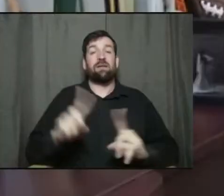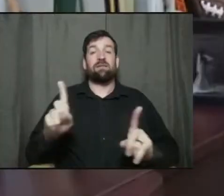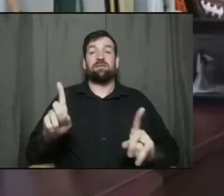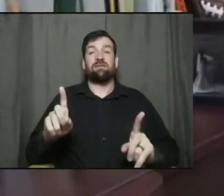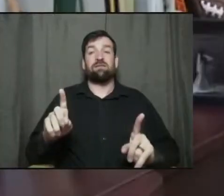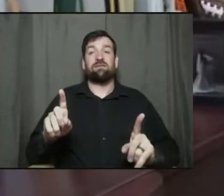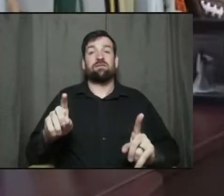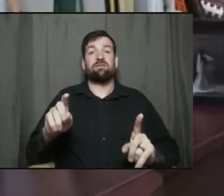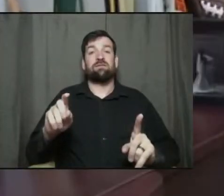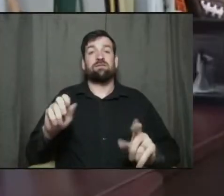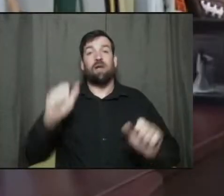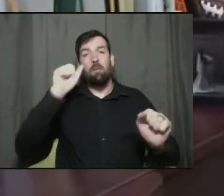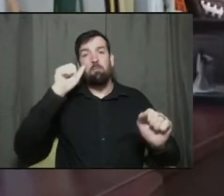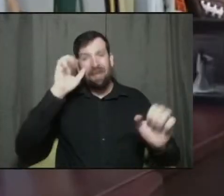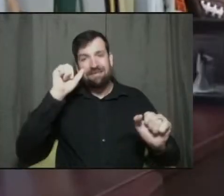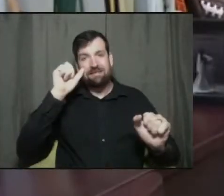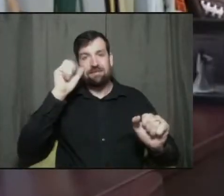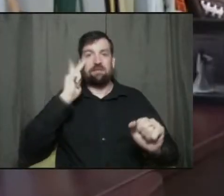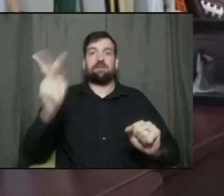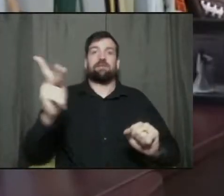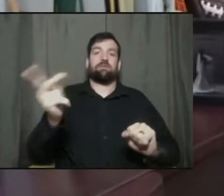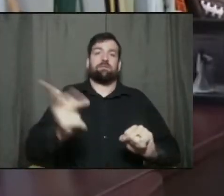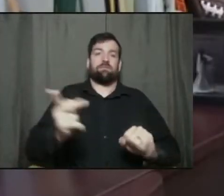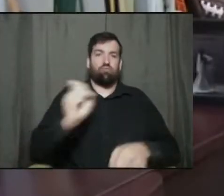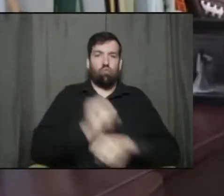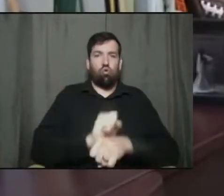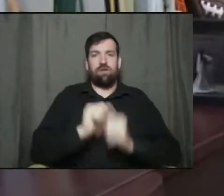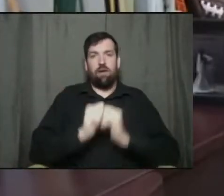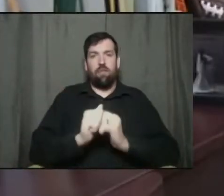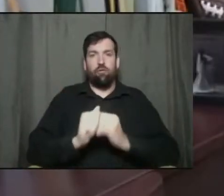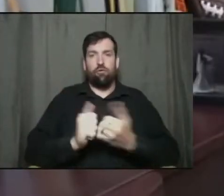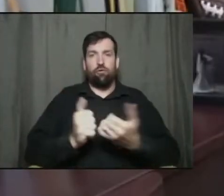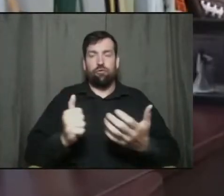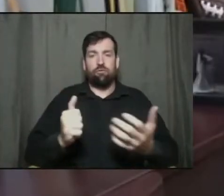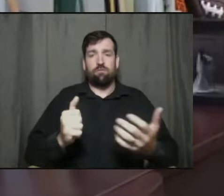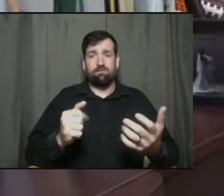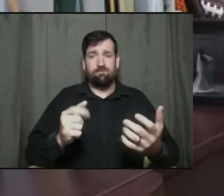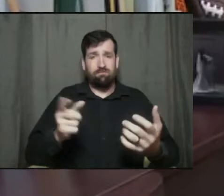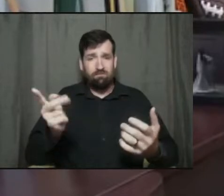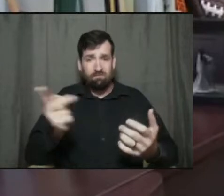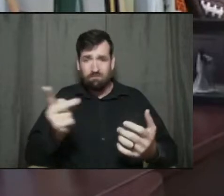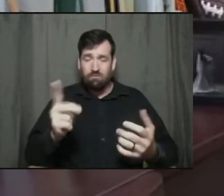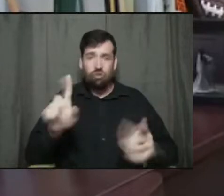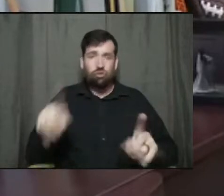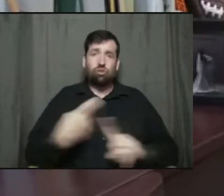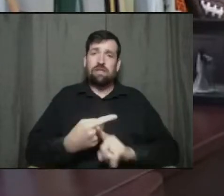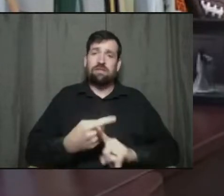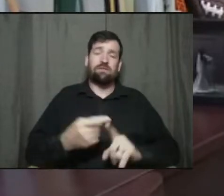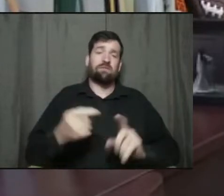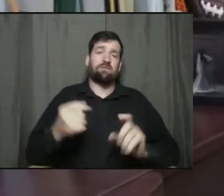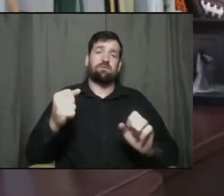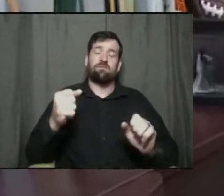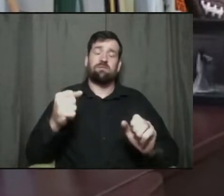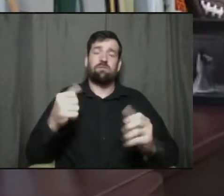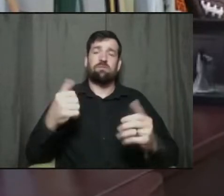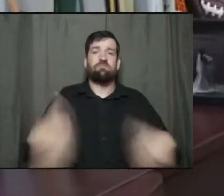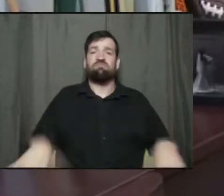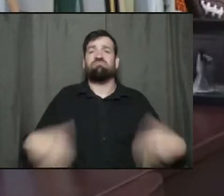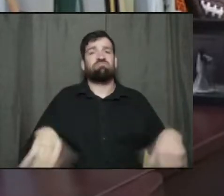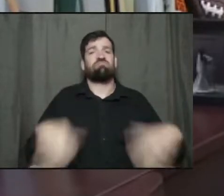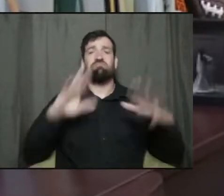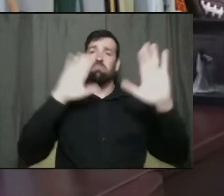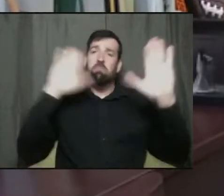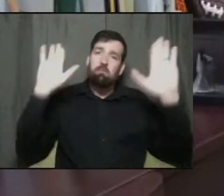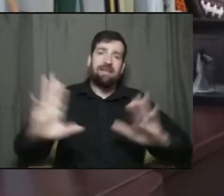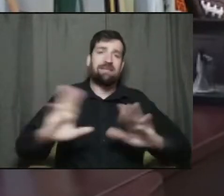amazing seeing you two work together. And I mean, you guys have just been such an incredible team. I feel so